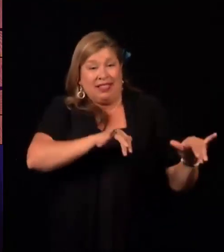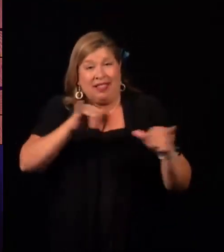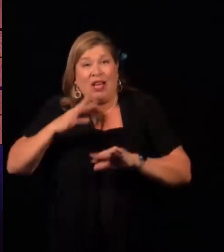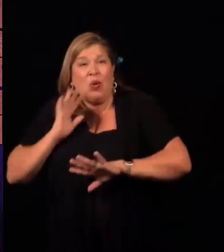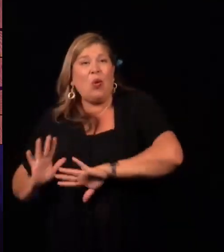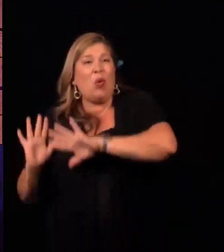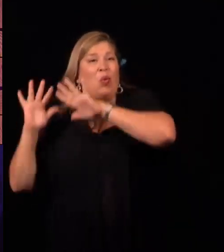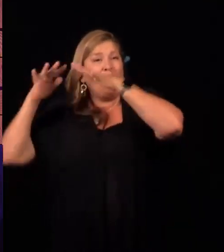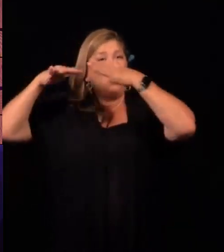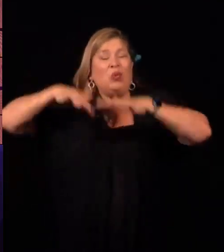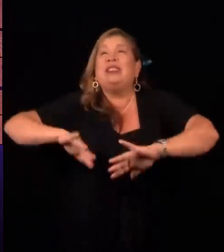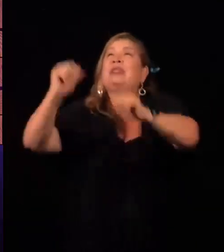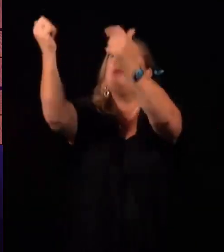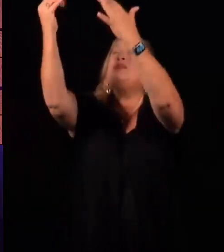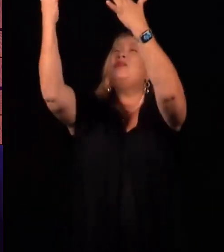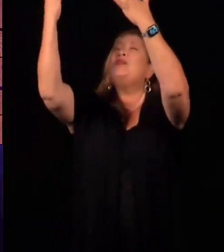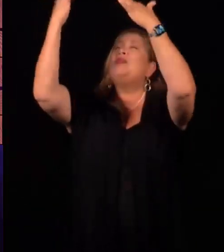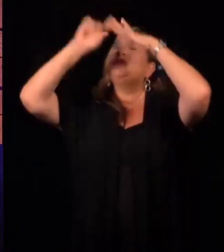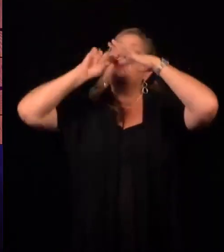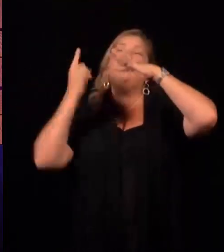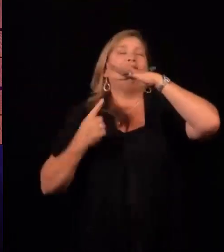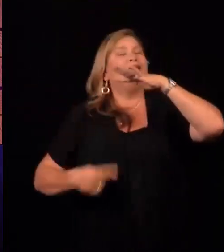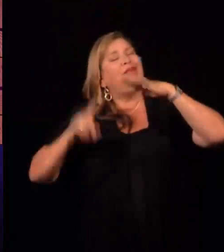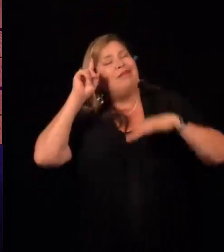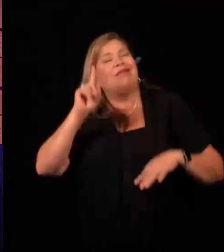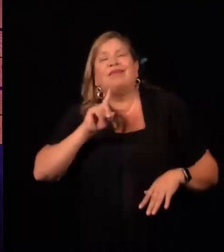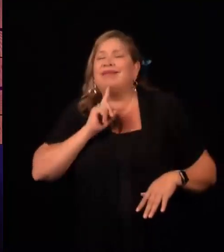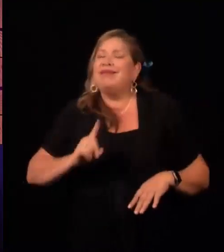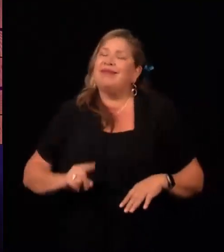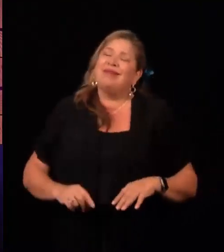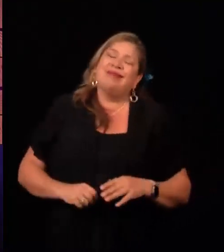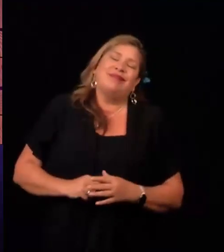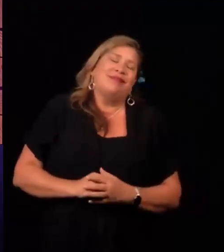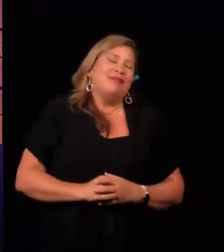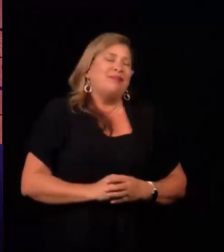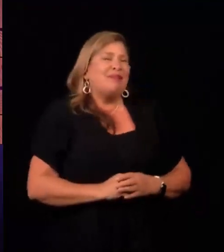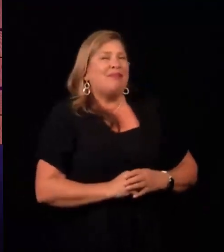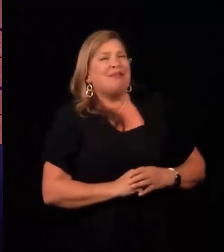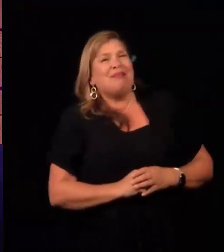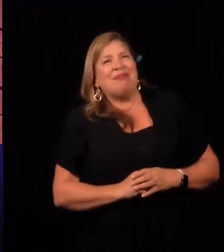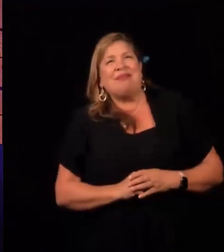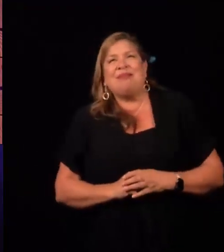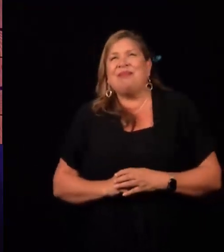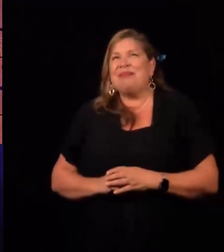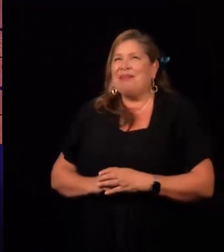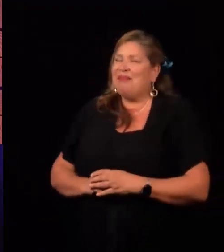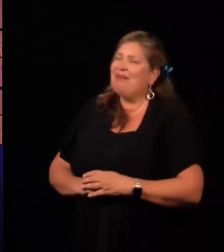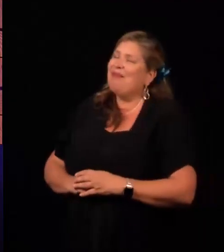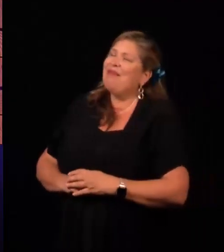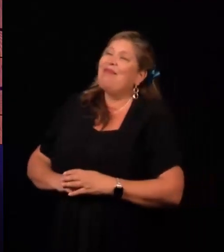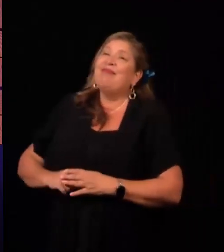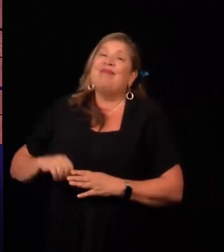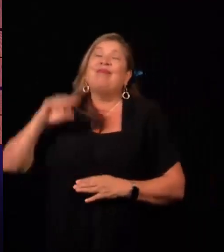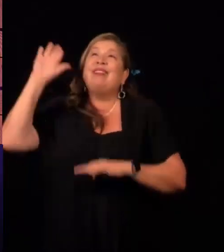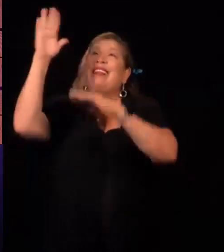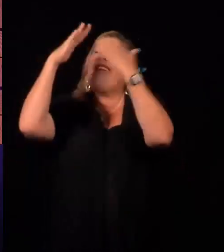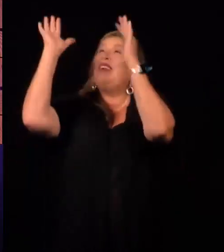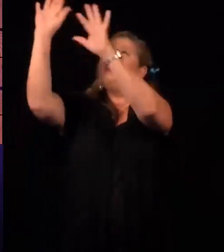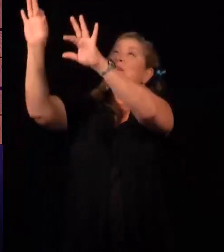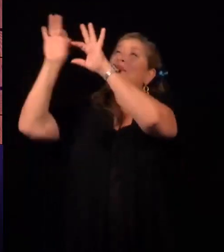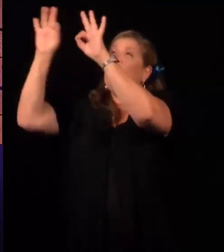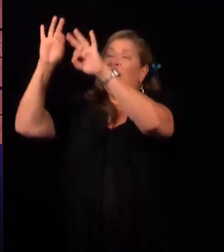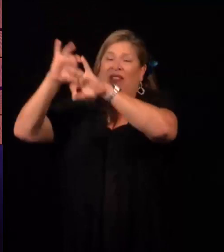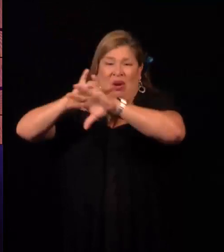an ocean, we're all sinking. Amen. So heaven